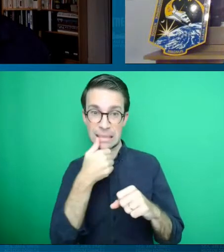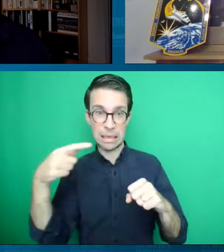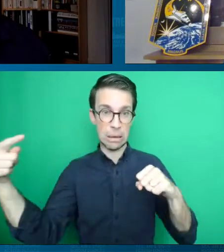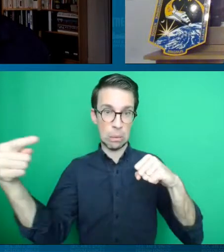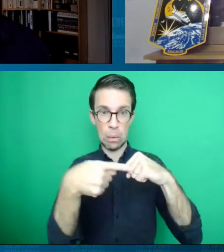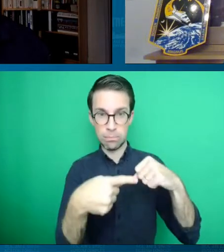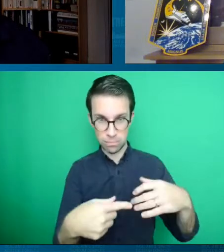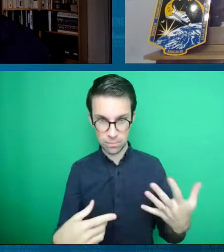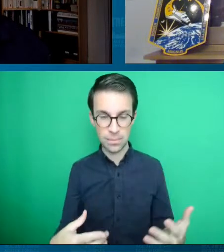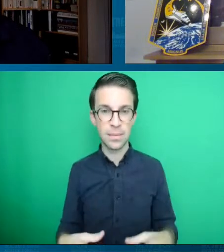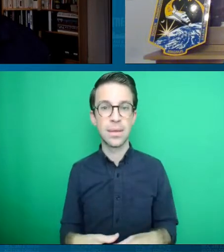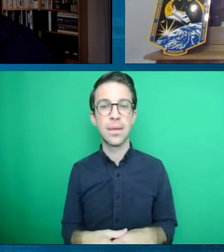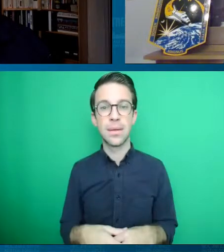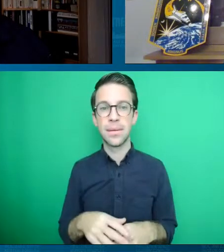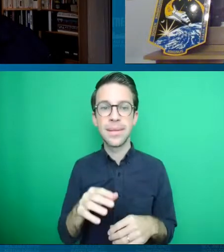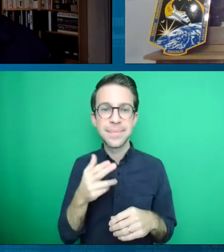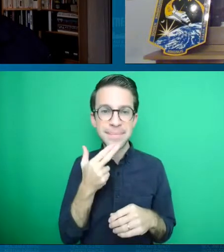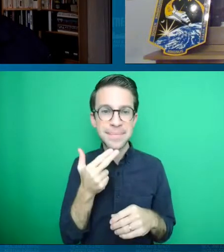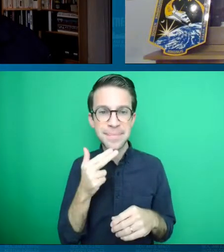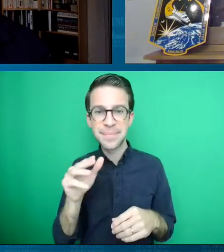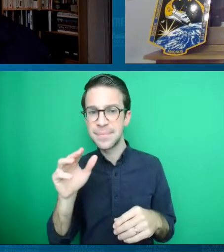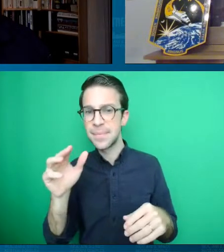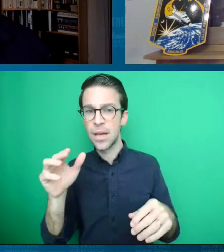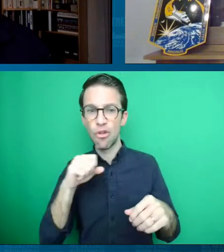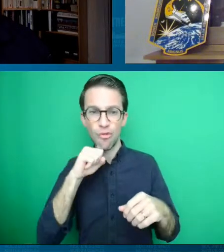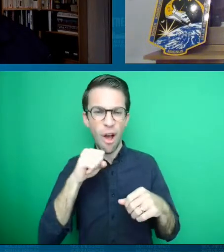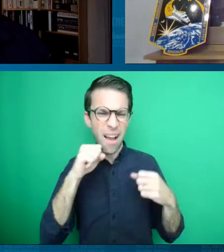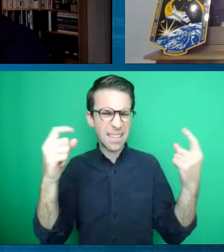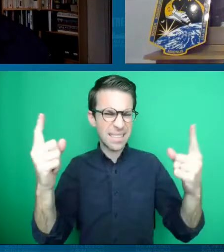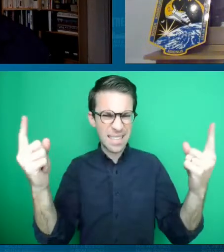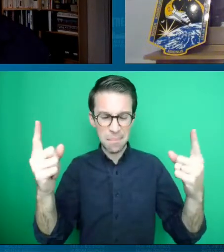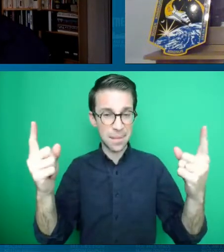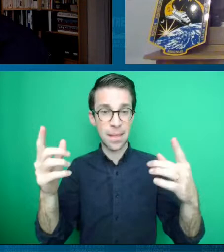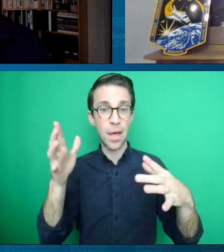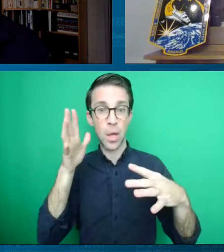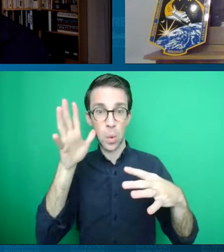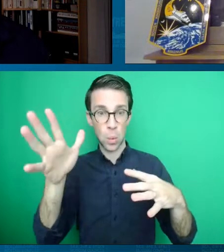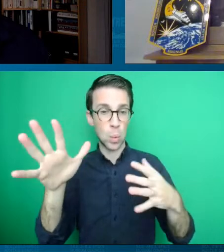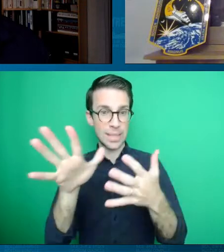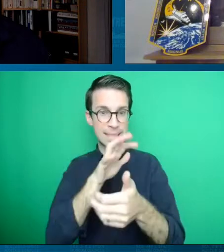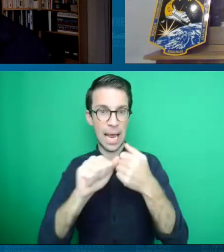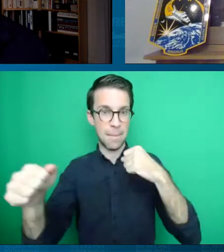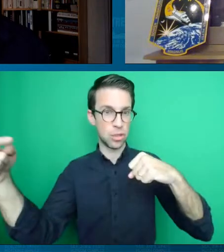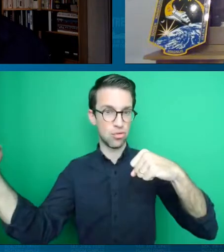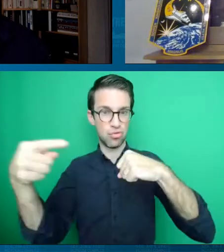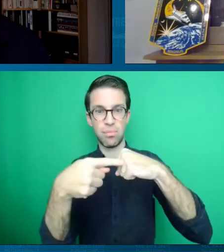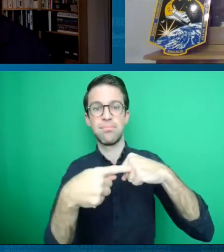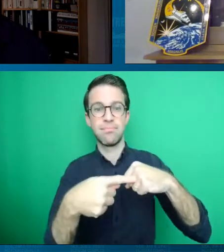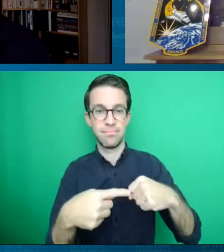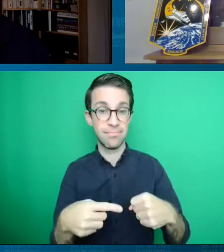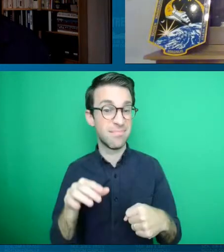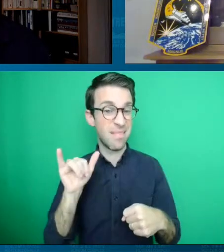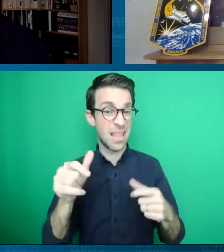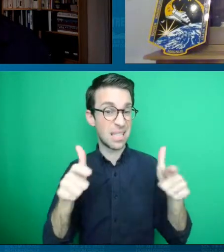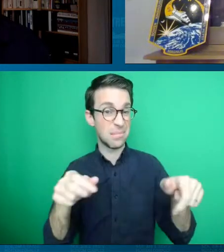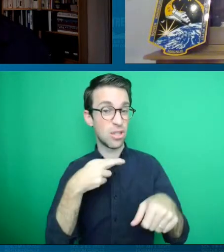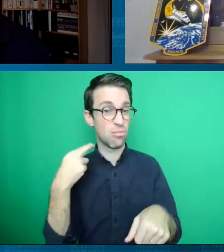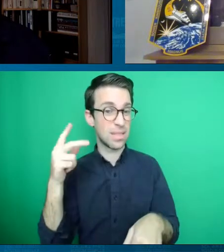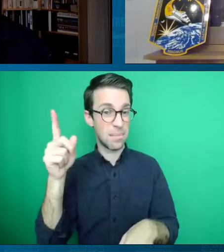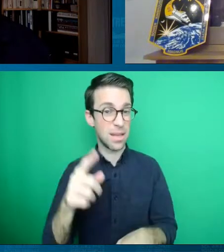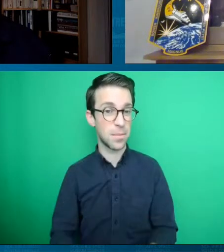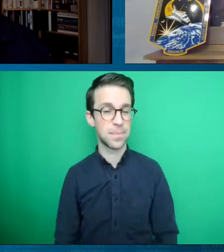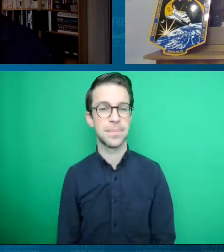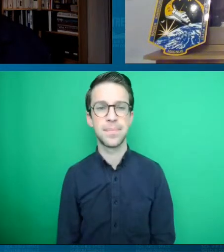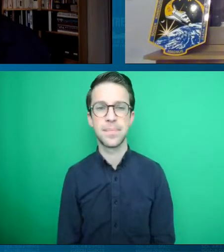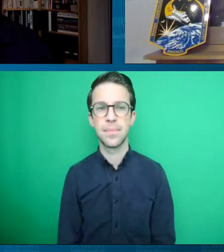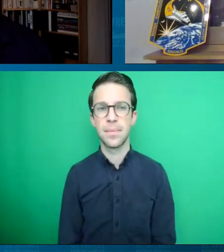that the micrometeorite orbital debris will damage space station, and that's the risk. And you